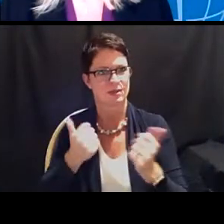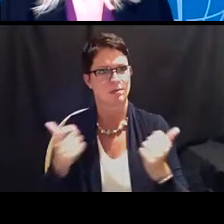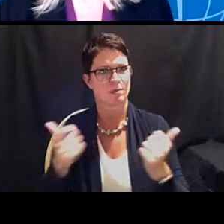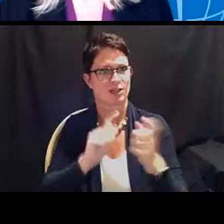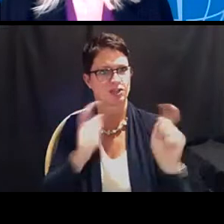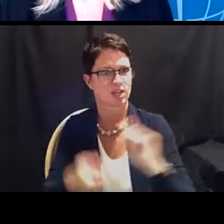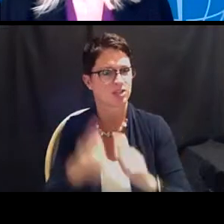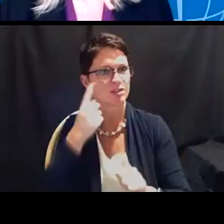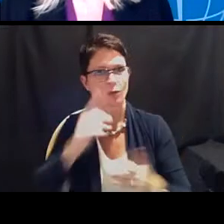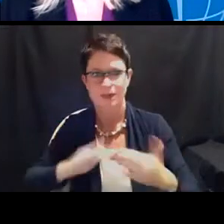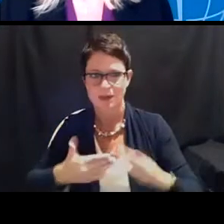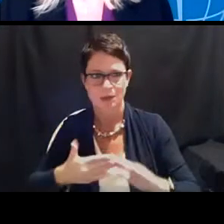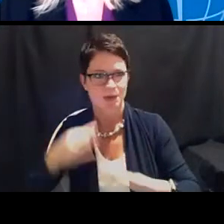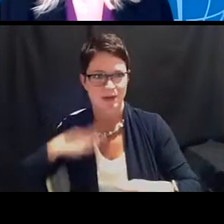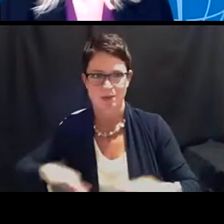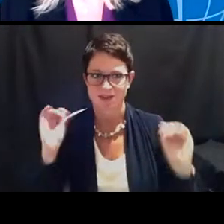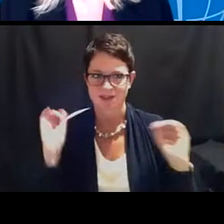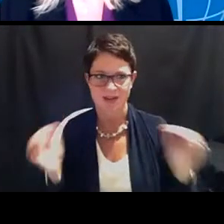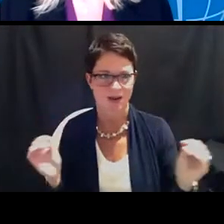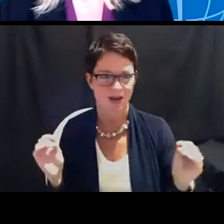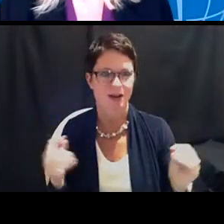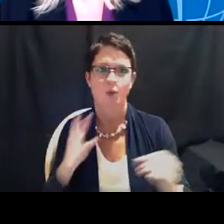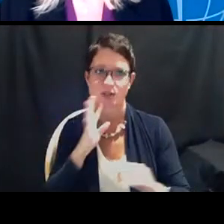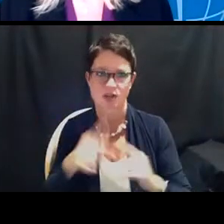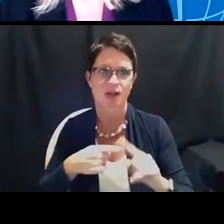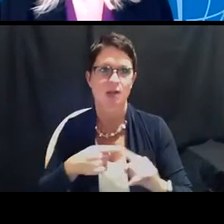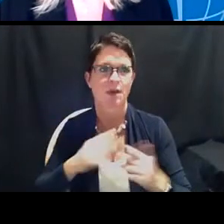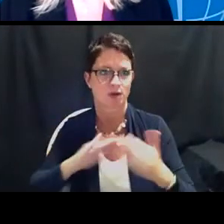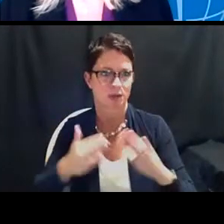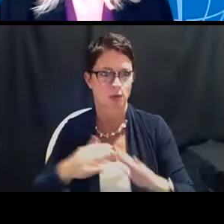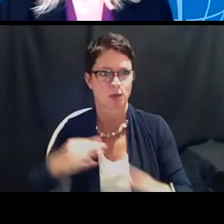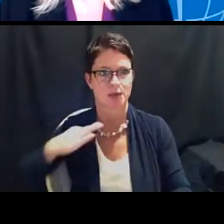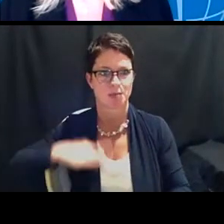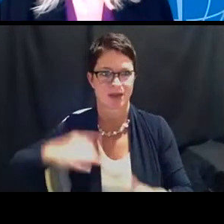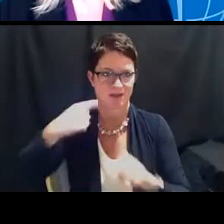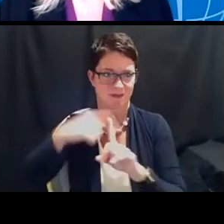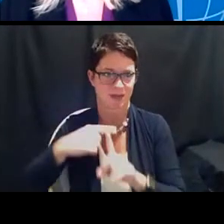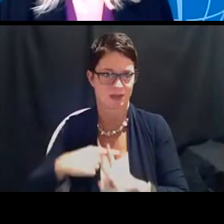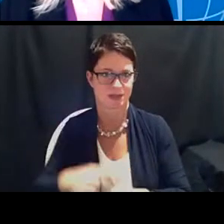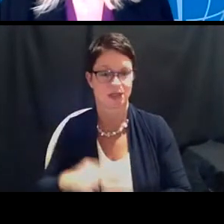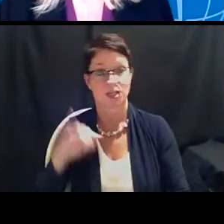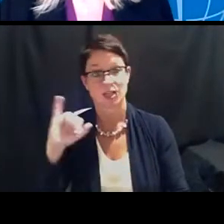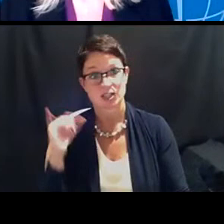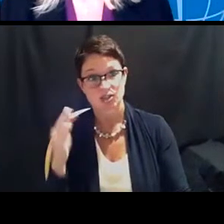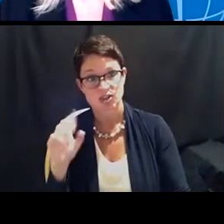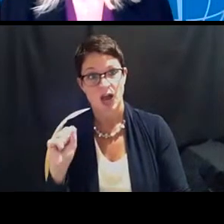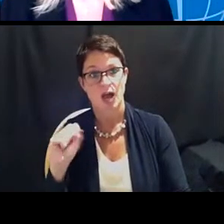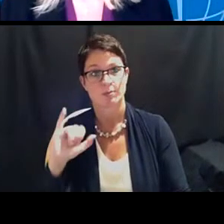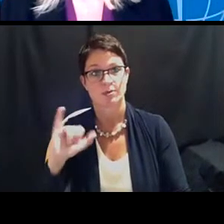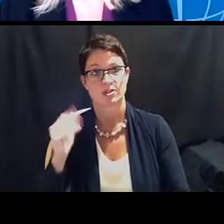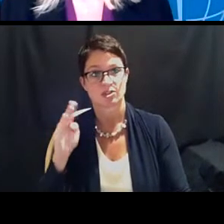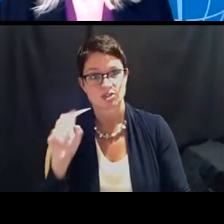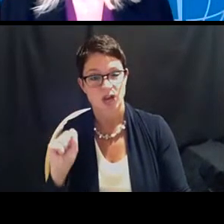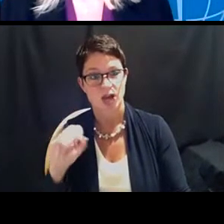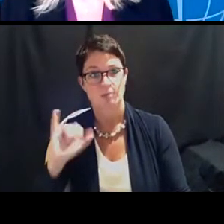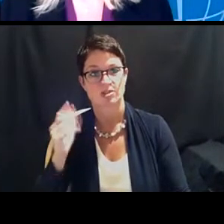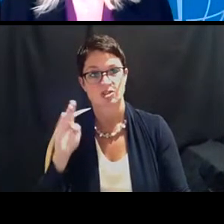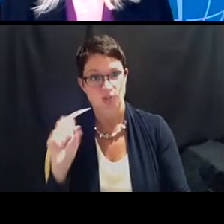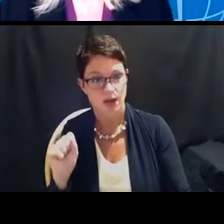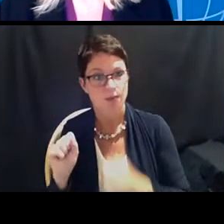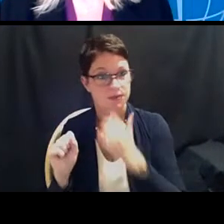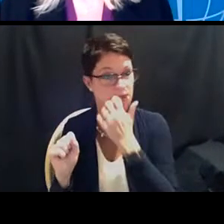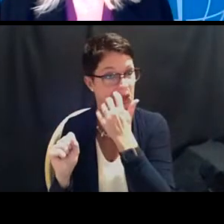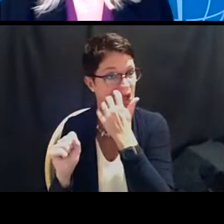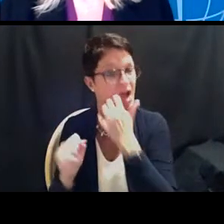for the community. So I like to talk about community benefits. Jobs, jobs, jobs. I understand